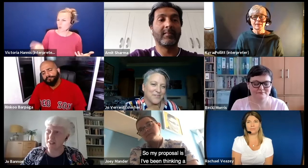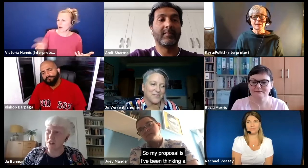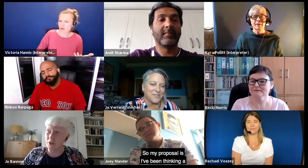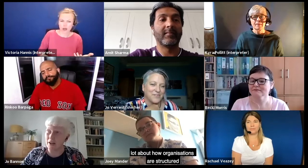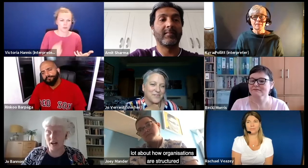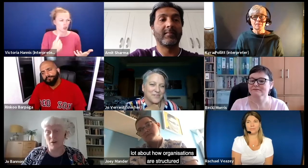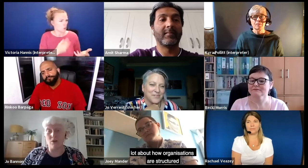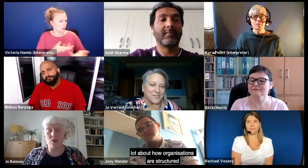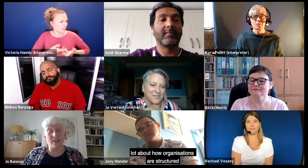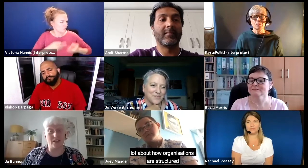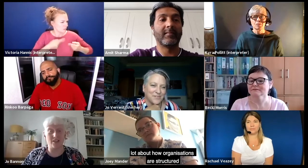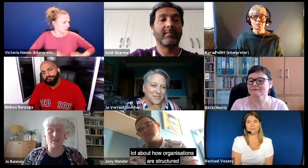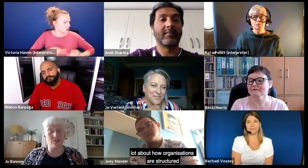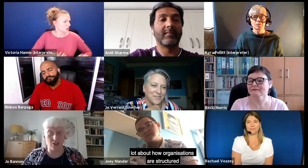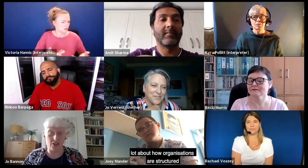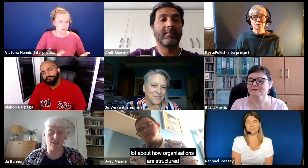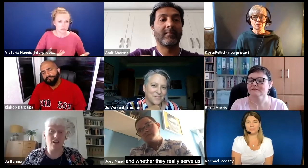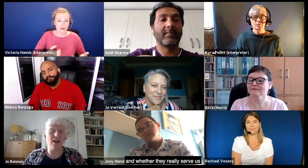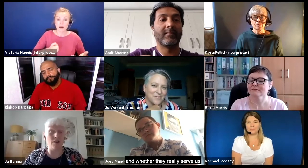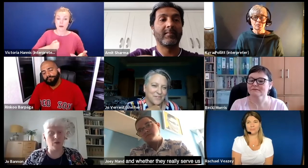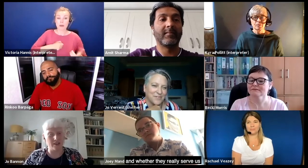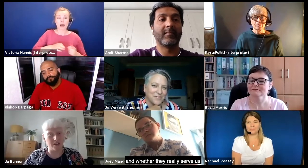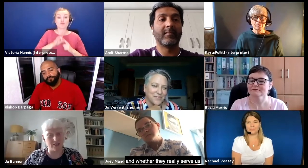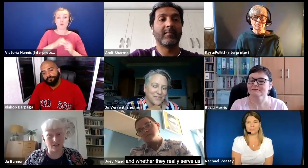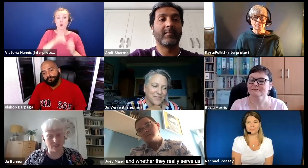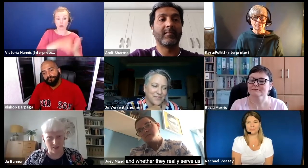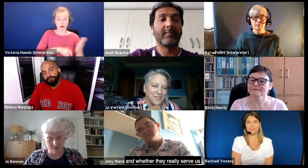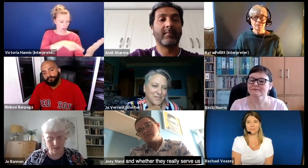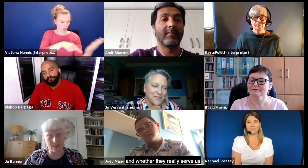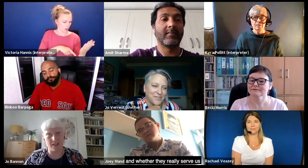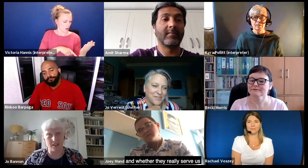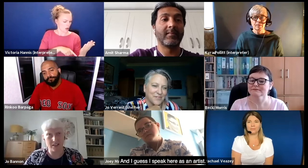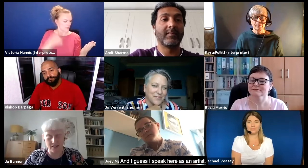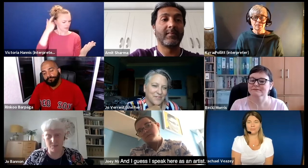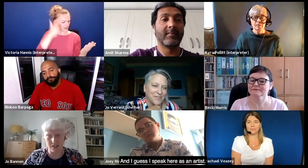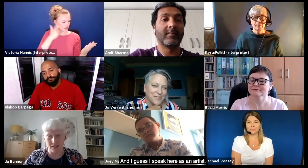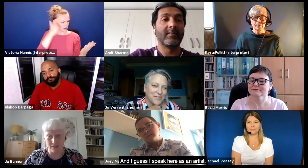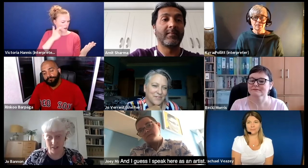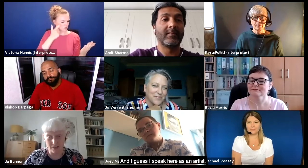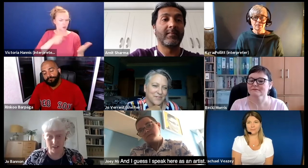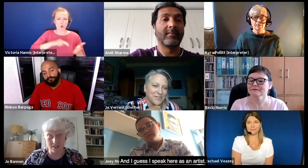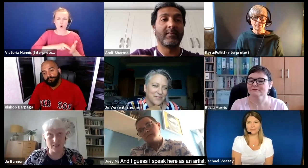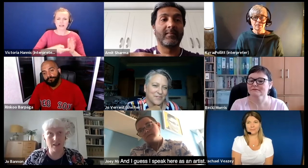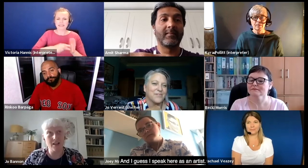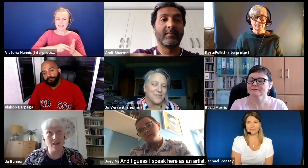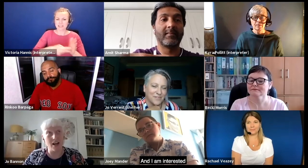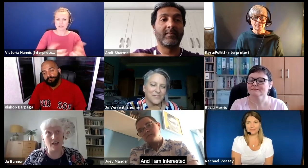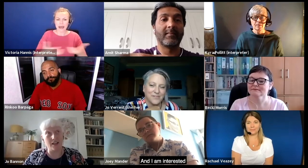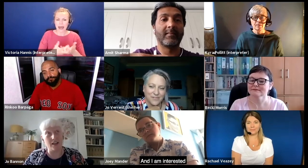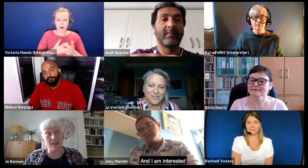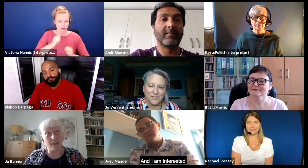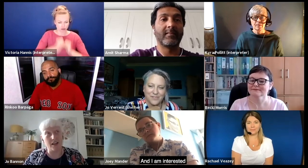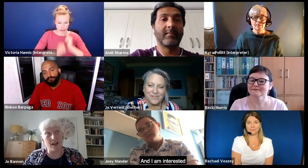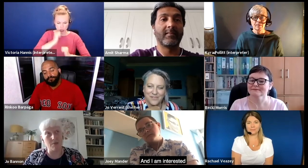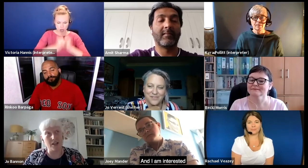been thinking a lot about how our organisations are structured and whether they really serve us. And I guess I speak here as an artist. And